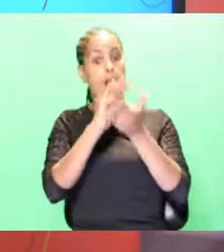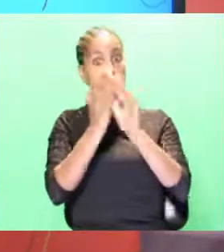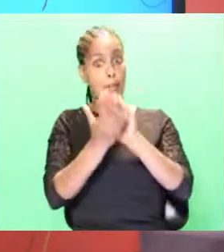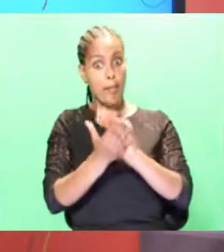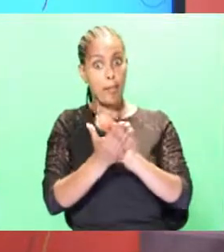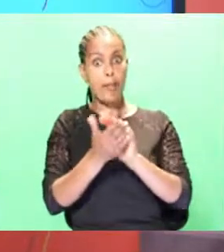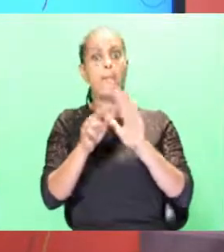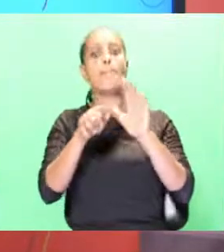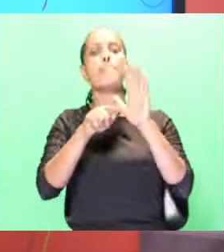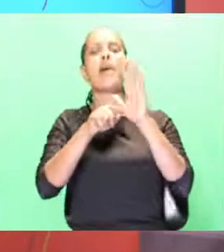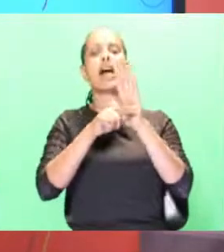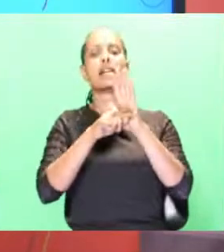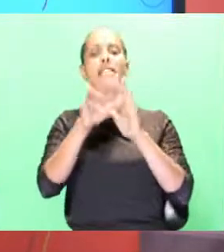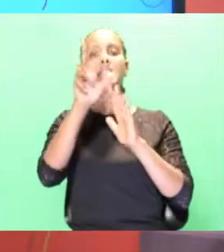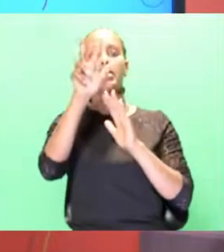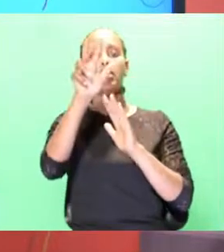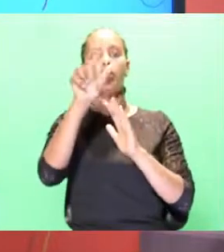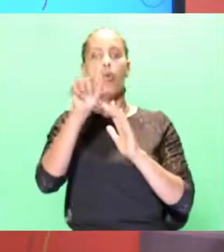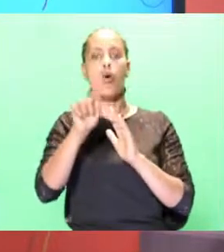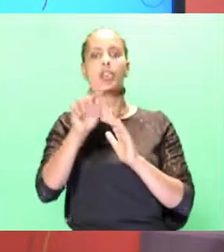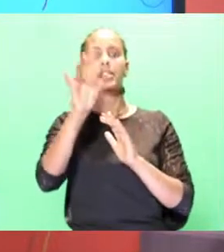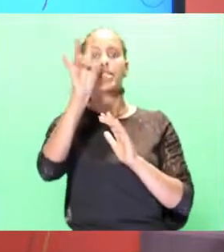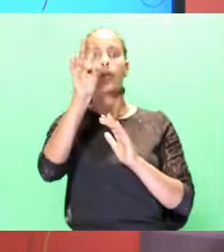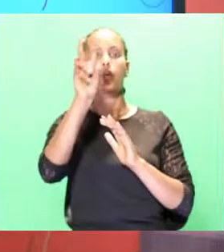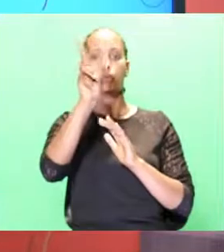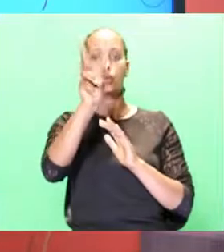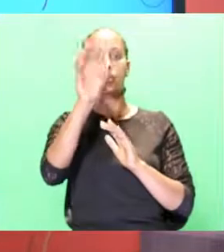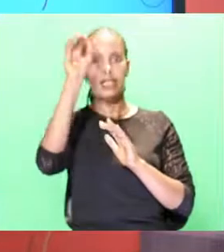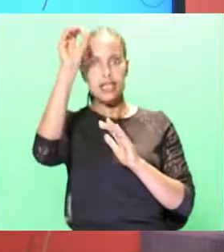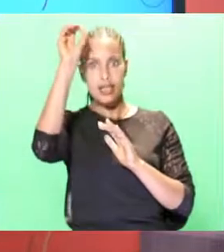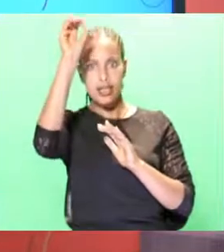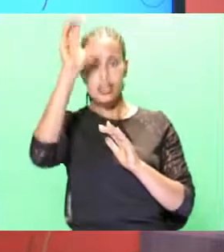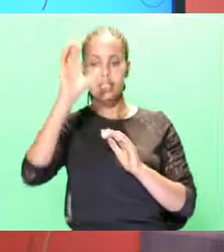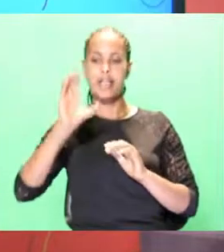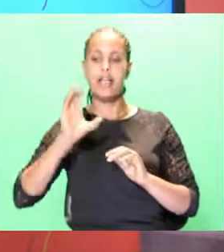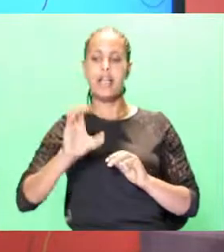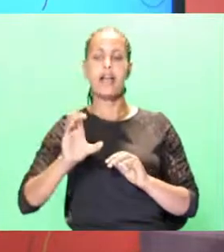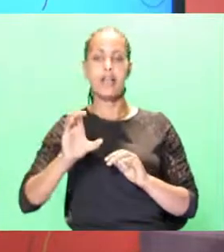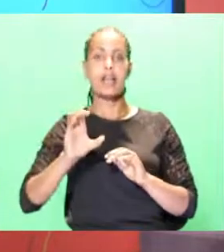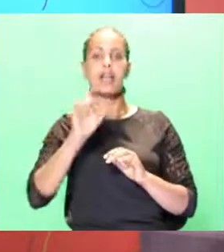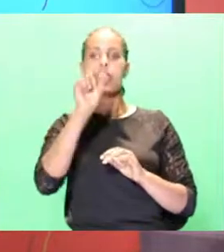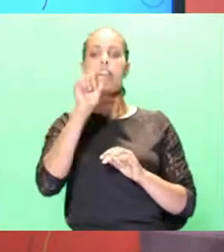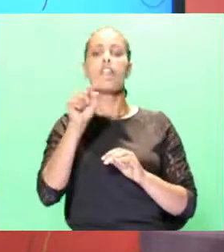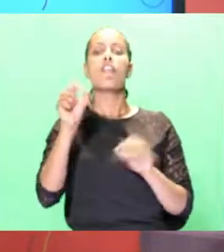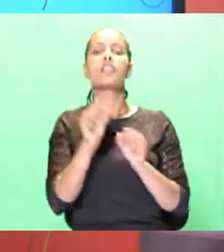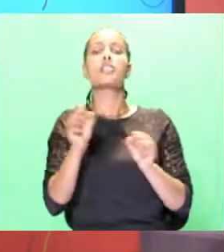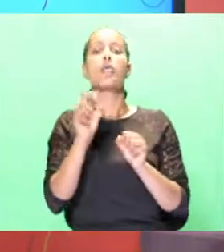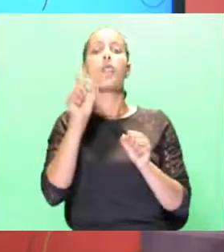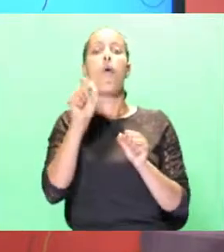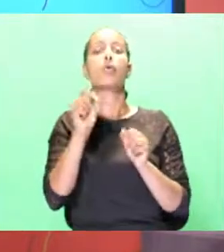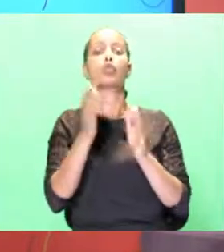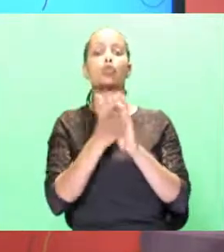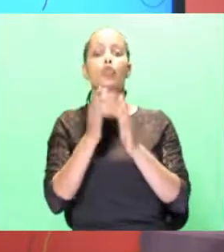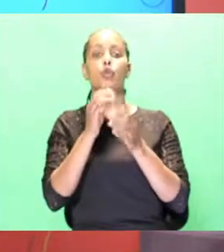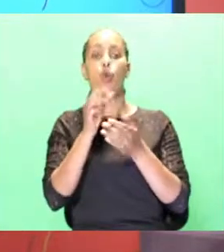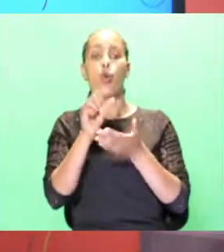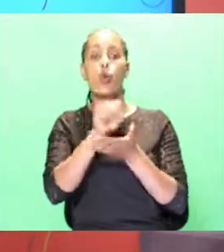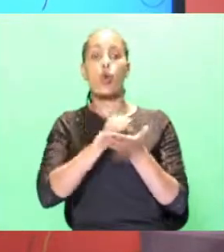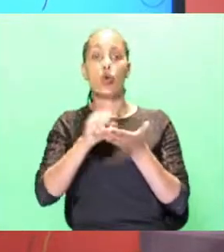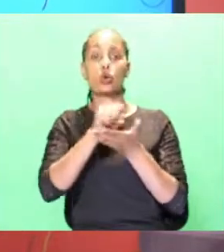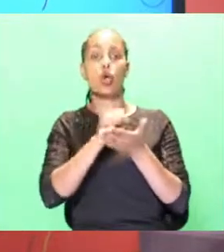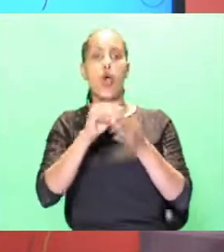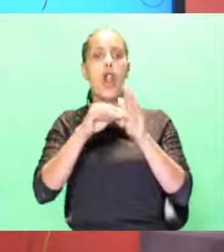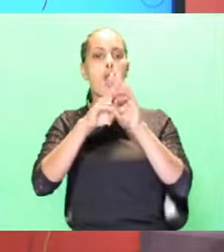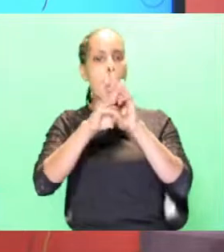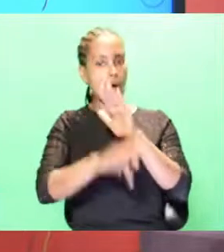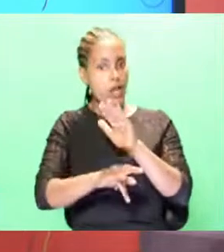become minus 3.72 degree centigrade. Therefore, freezing point of the solution is lower